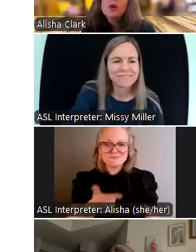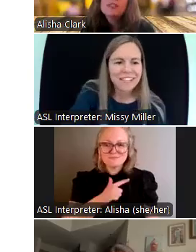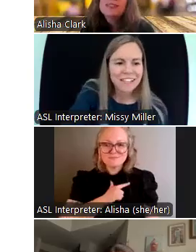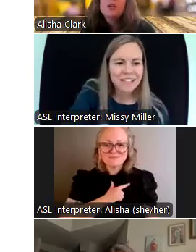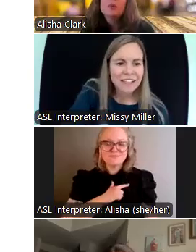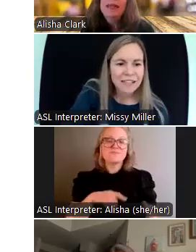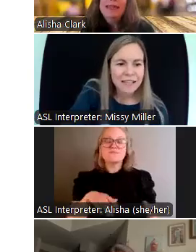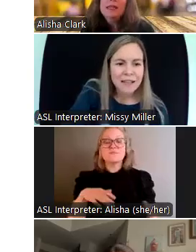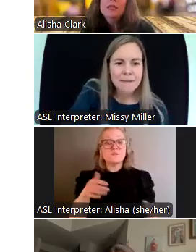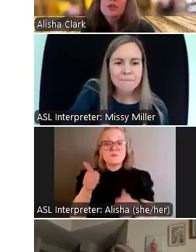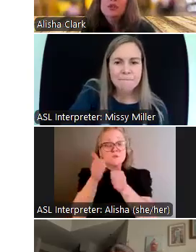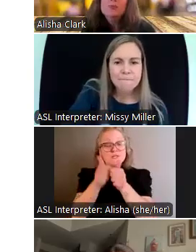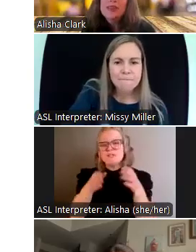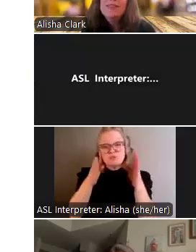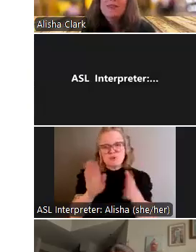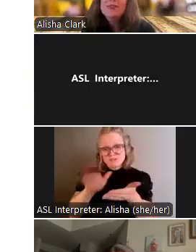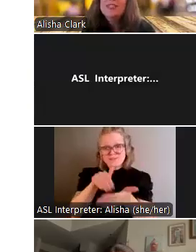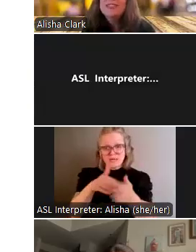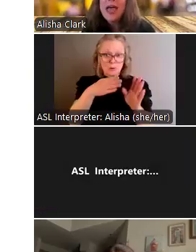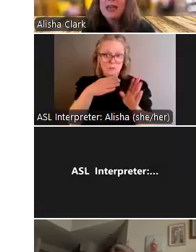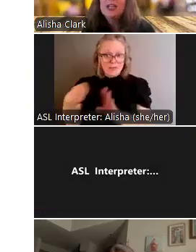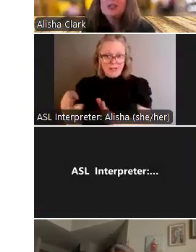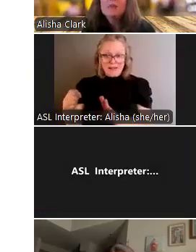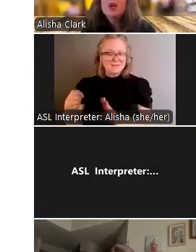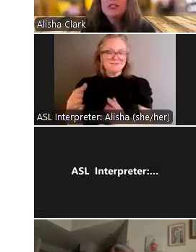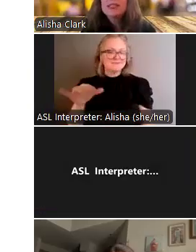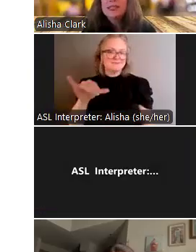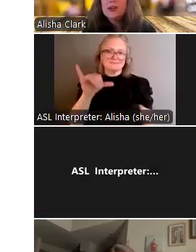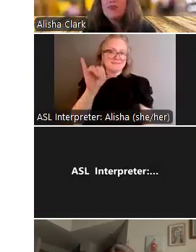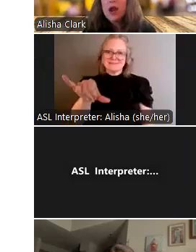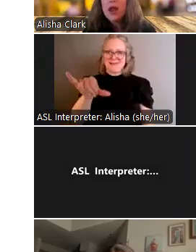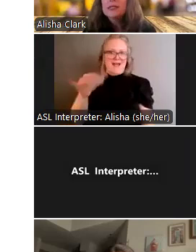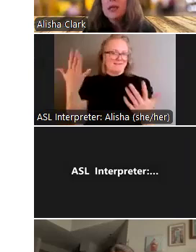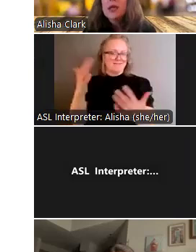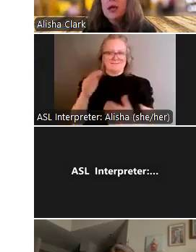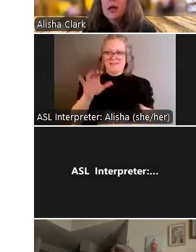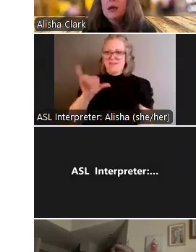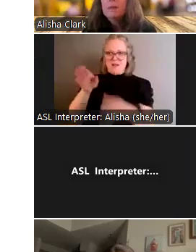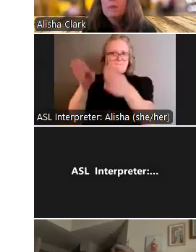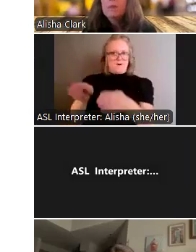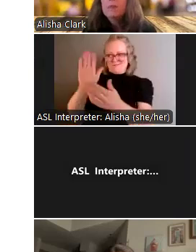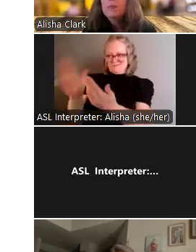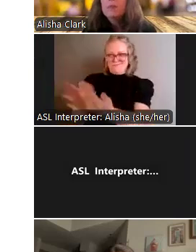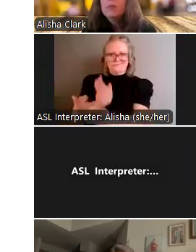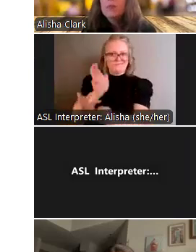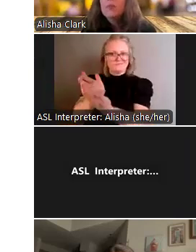each person-centered plan should be just that. It should be person-centered, right?